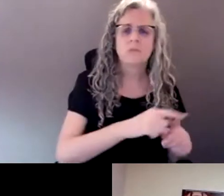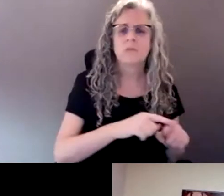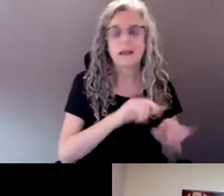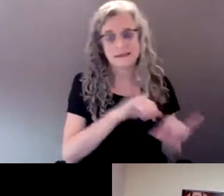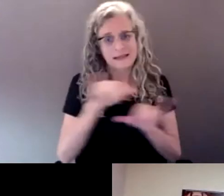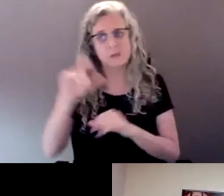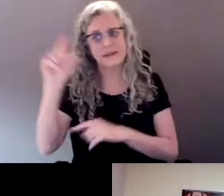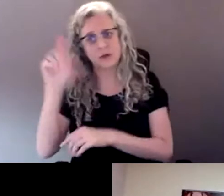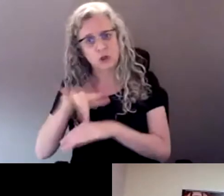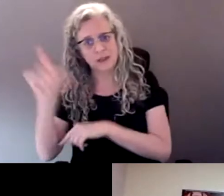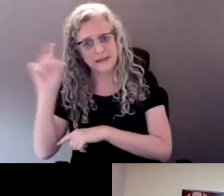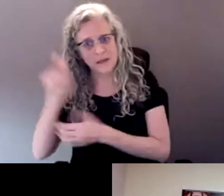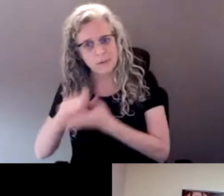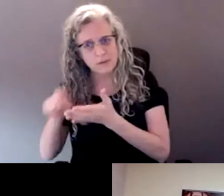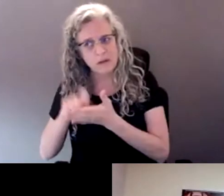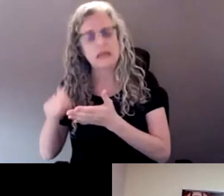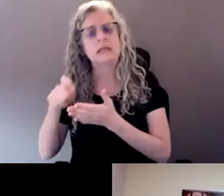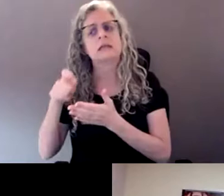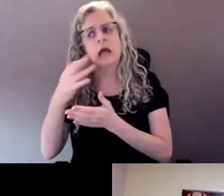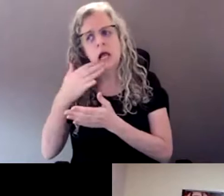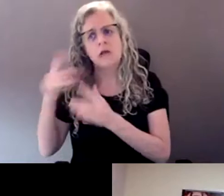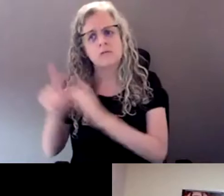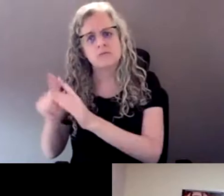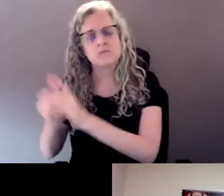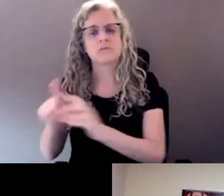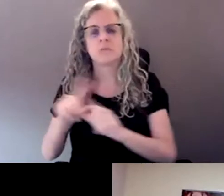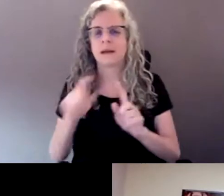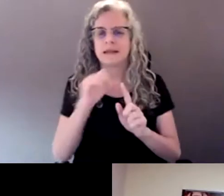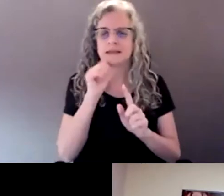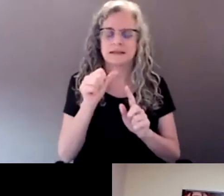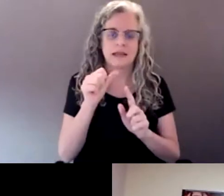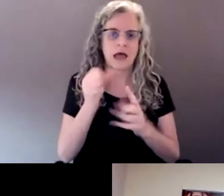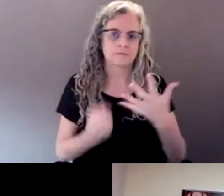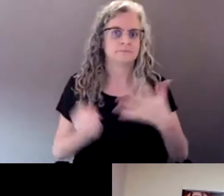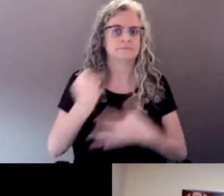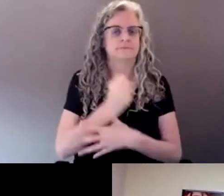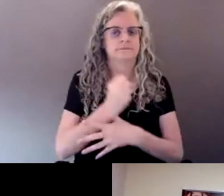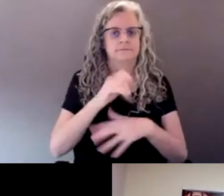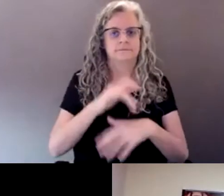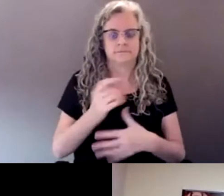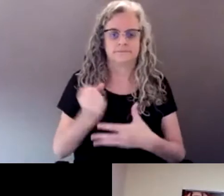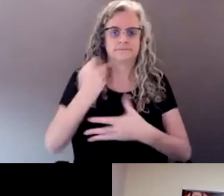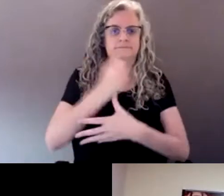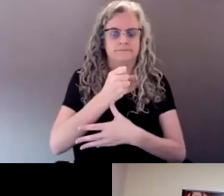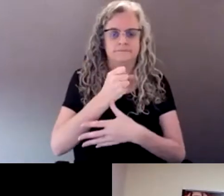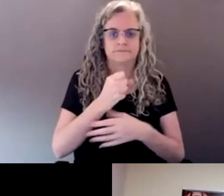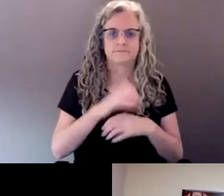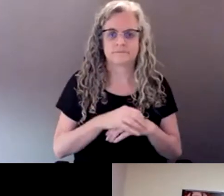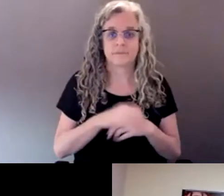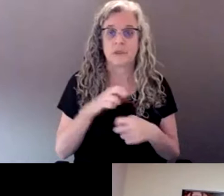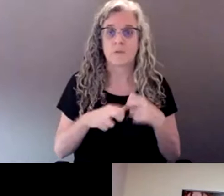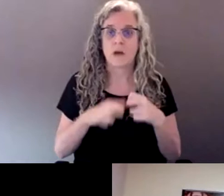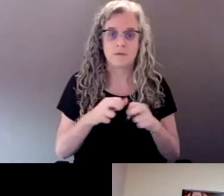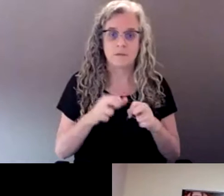it doesn't play a central role in thinking about the problem of distinguishing truth from